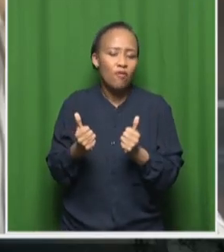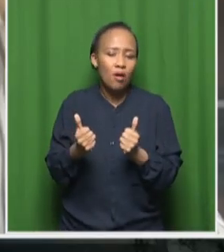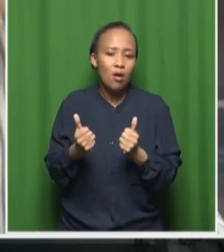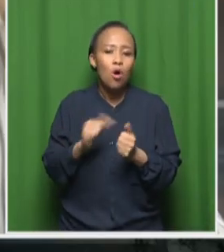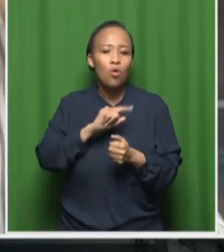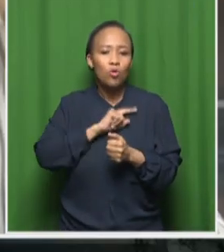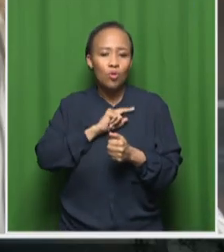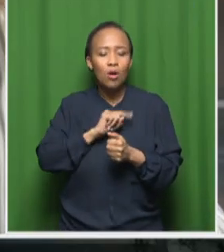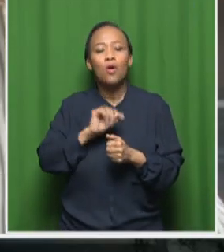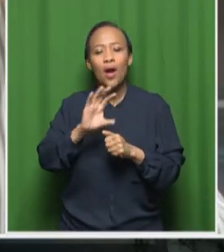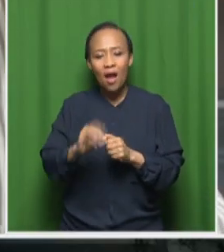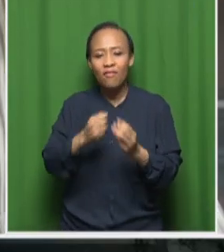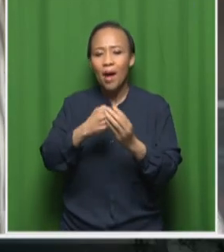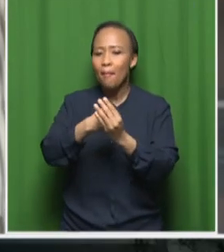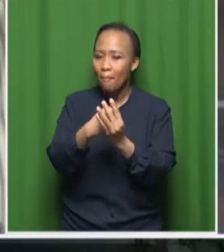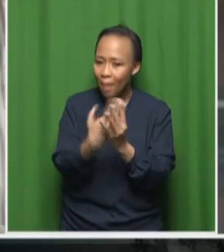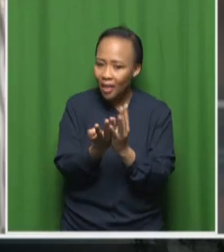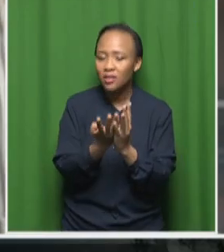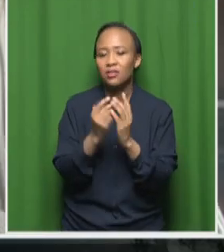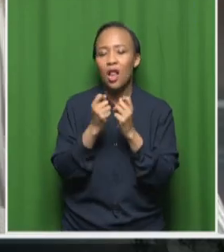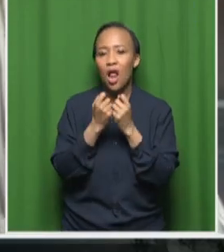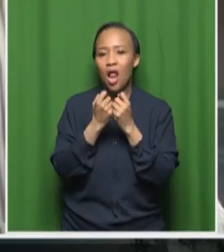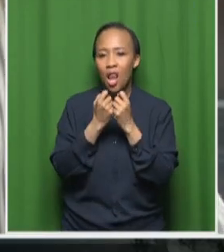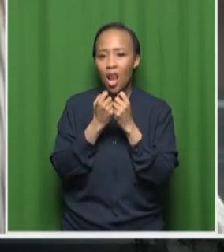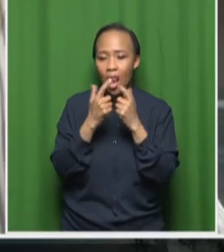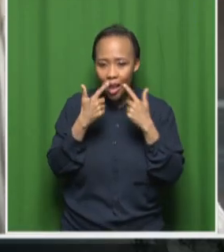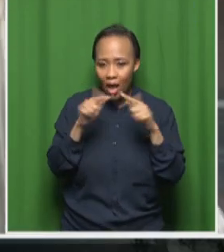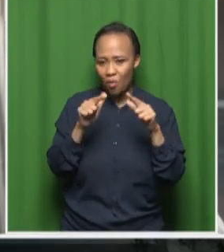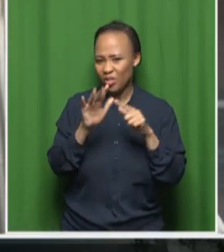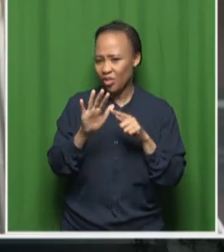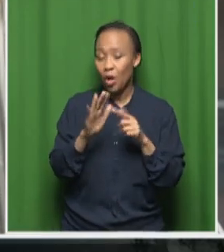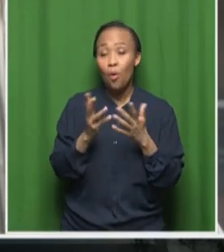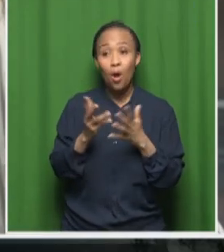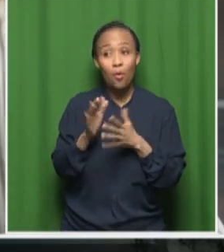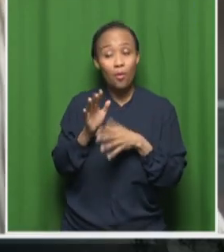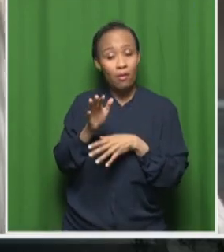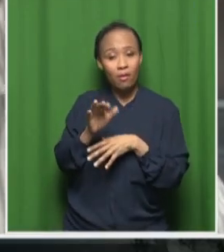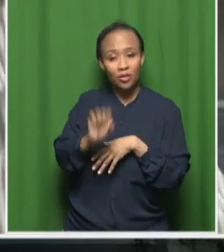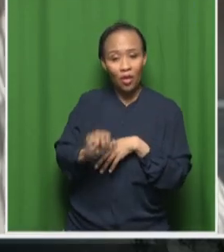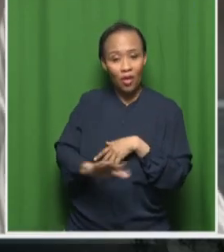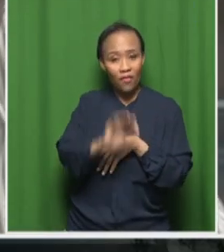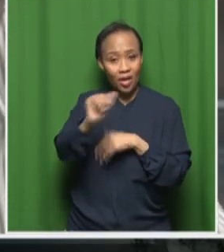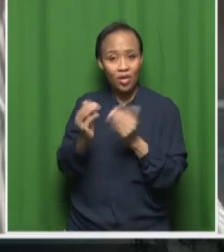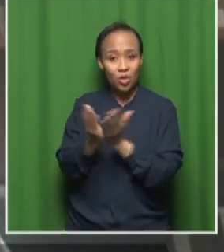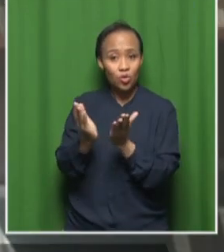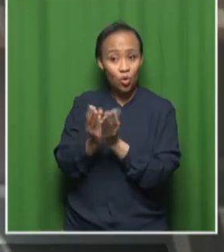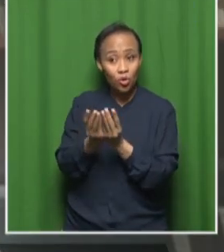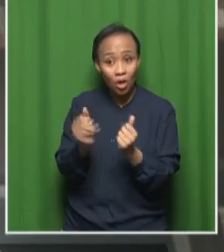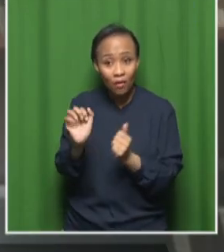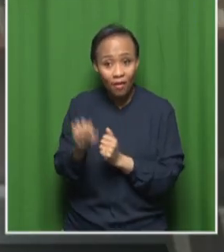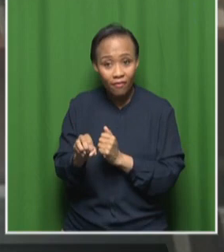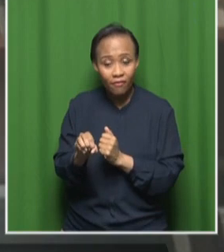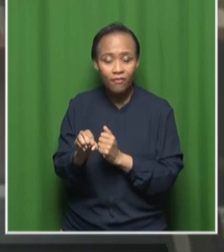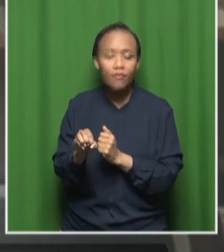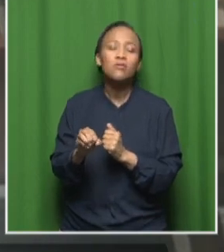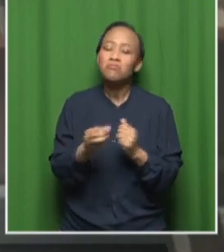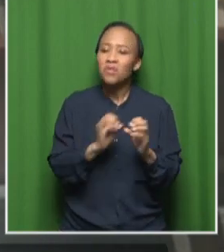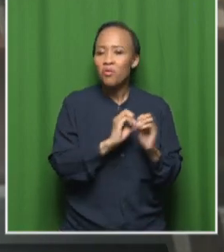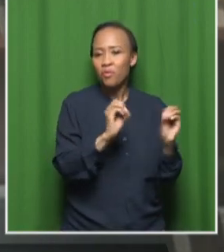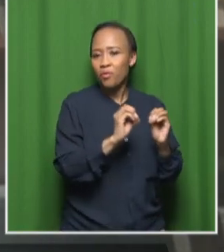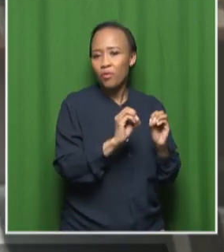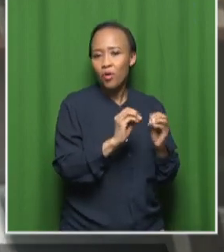multi-sectoral or rather multilingual education model to South African schools, does it? No, it doesn't. But in reality, we can't